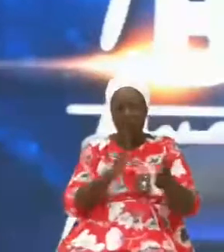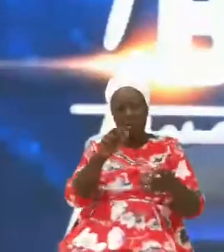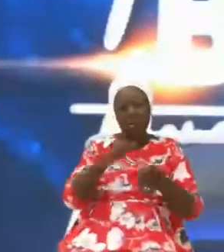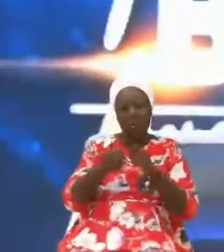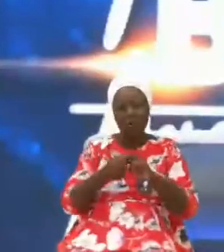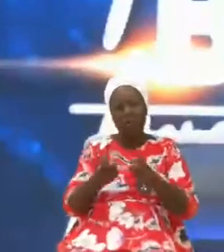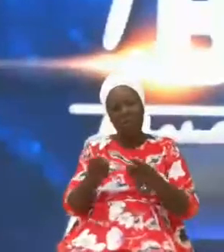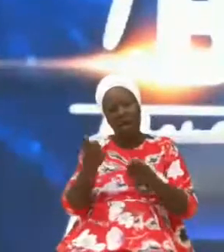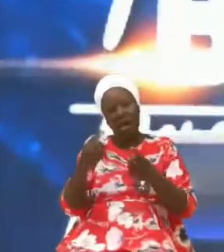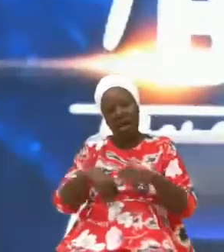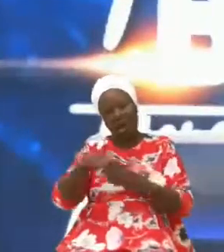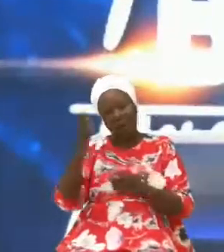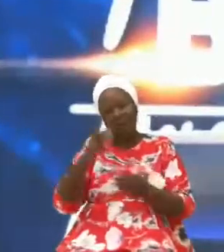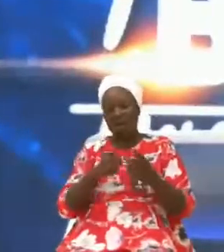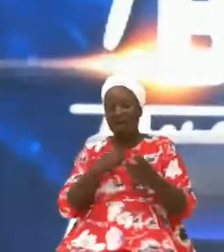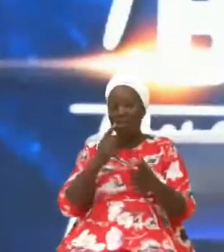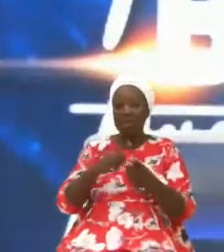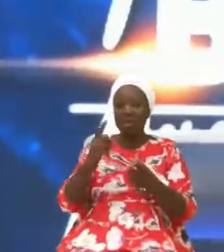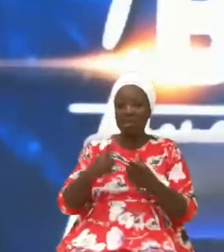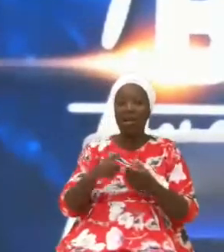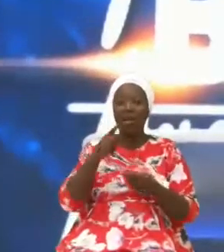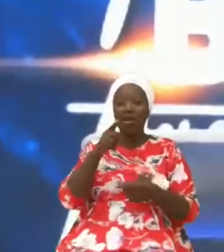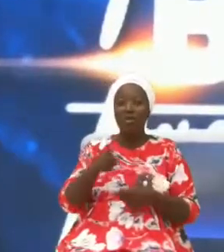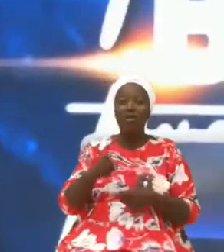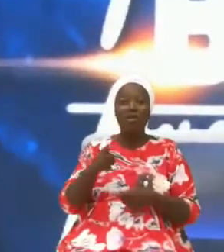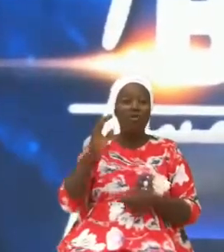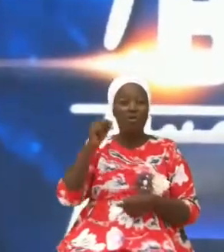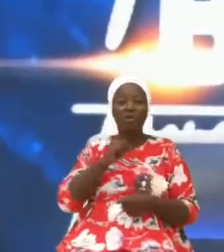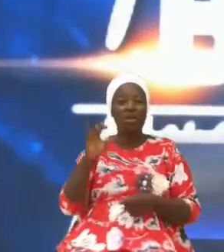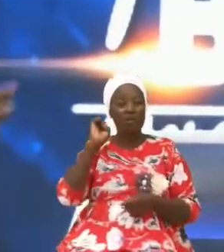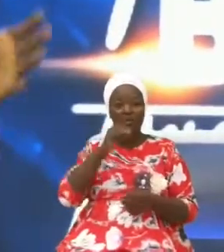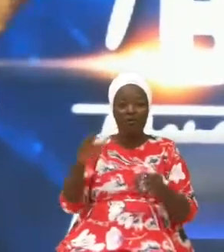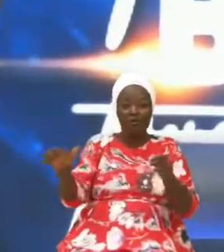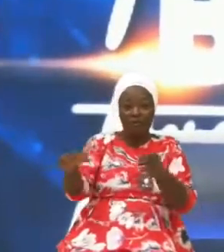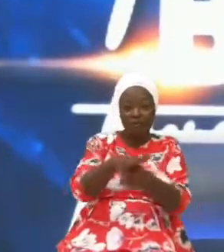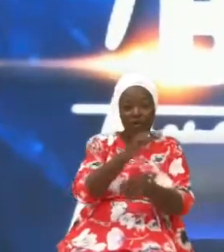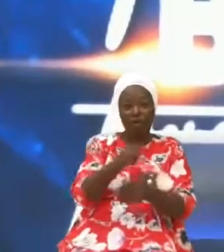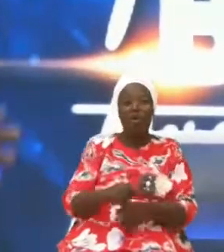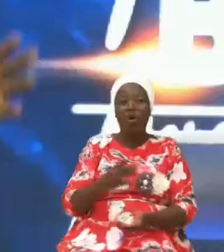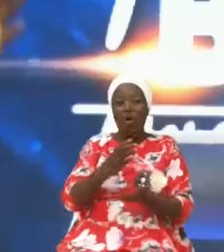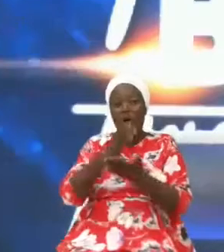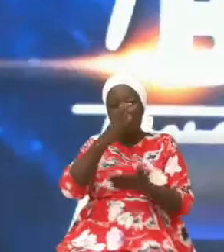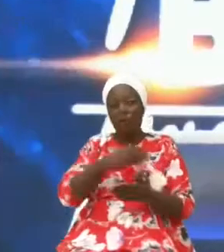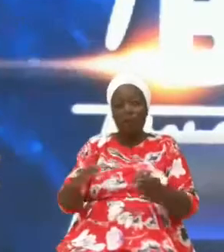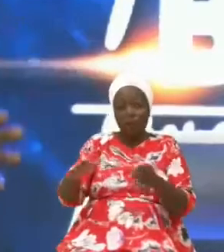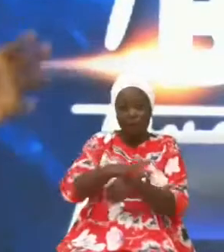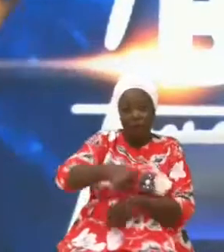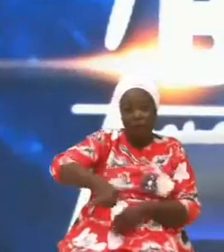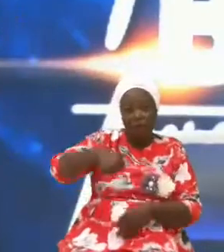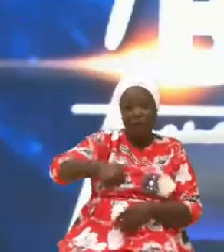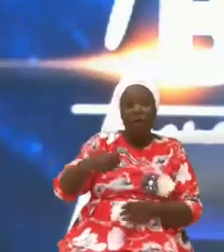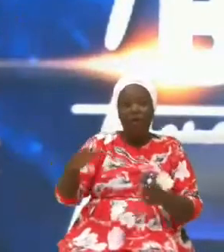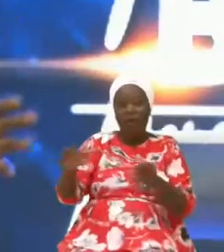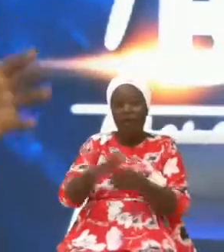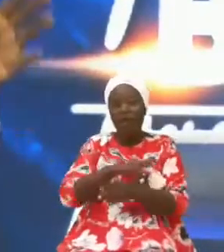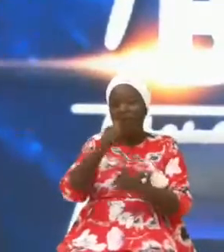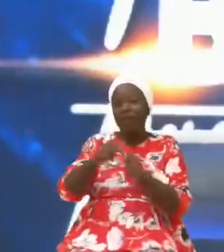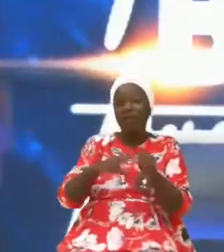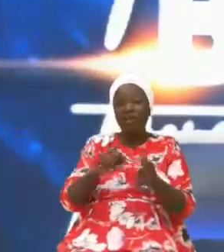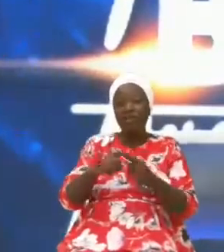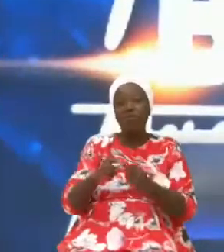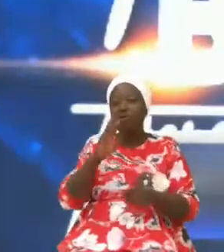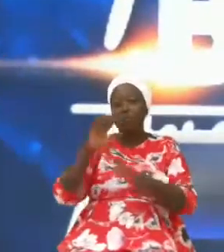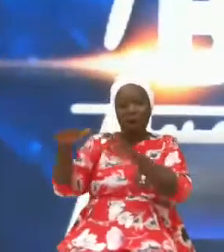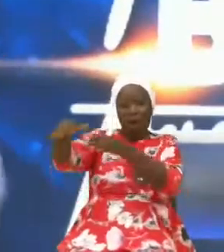out and bring your bucket out. And then you will fill your cup, fill your drum,